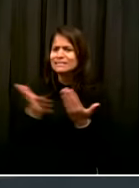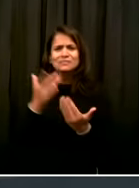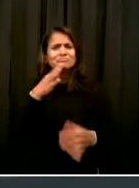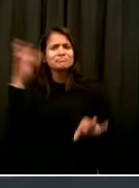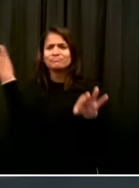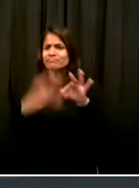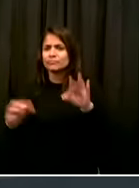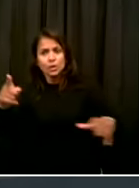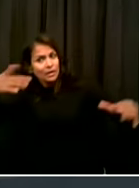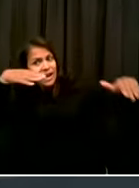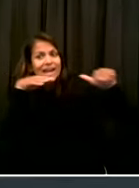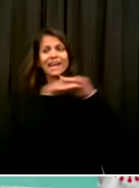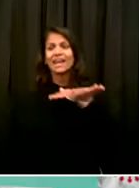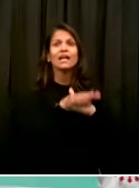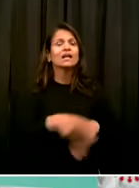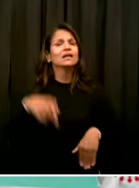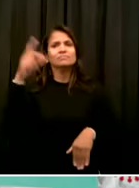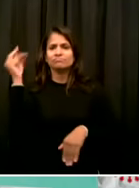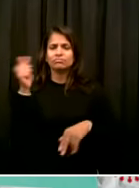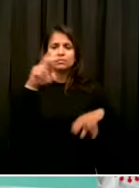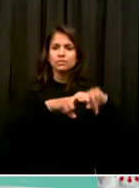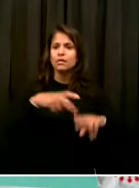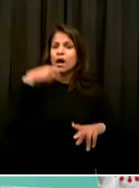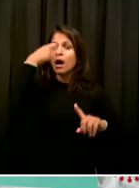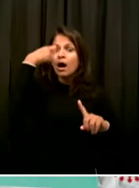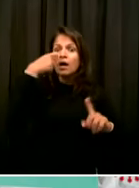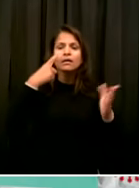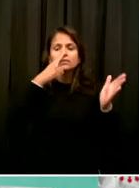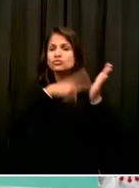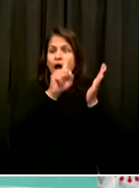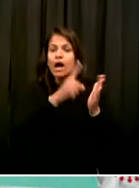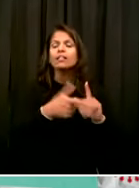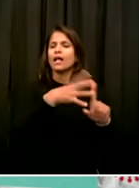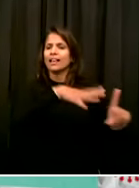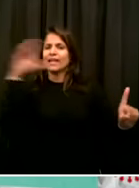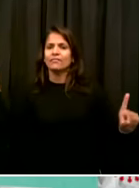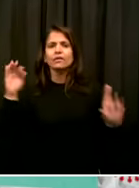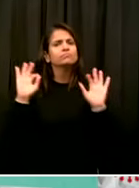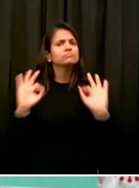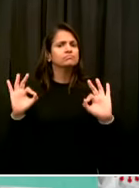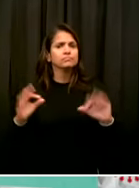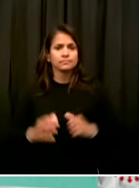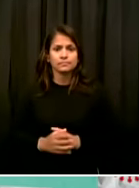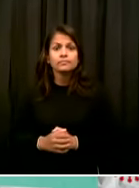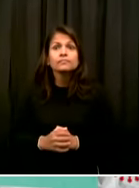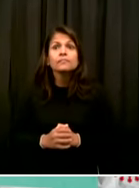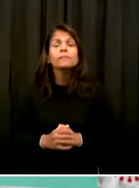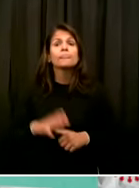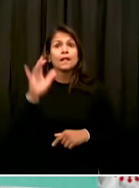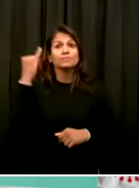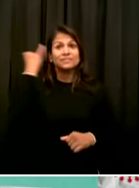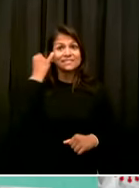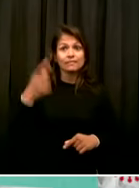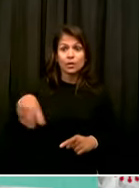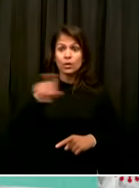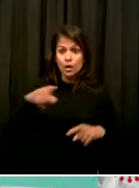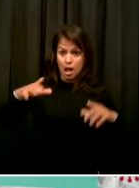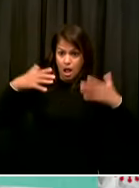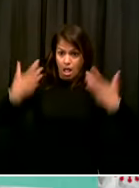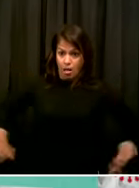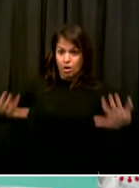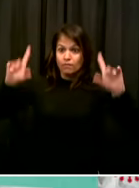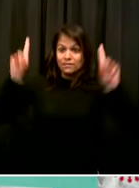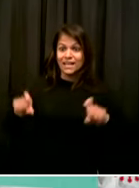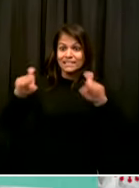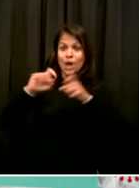can. I'll be out there flyering today to let people know how important it is to engage my fellow New Yorkers. But today, Get